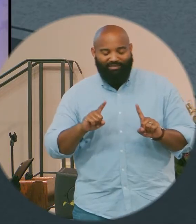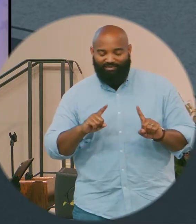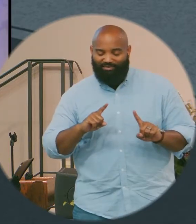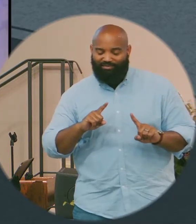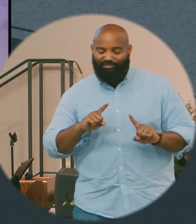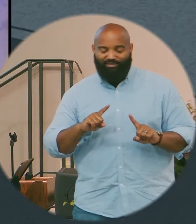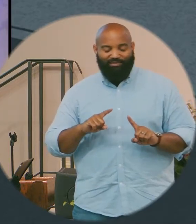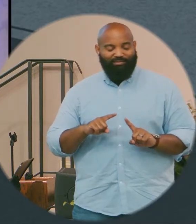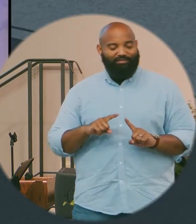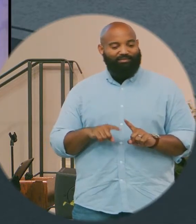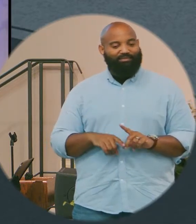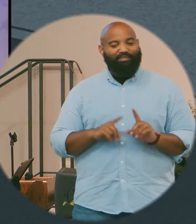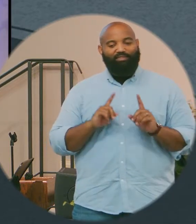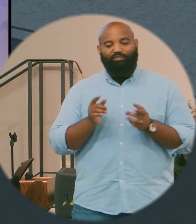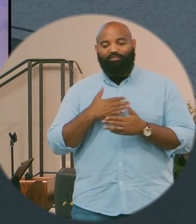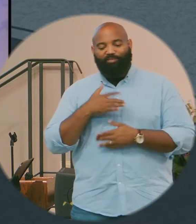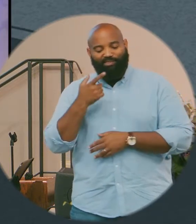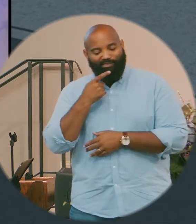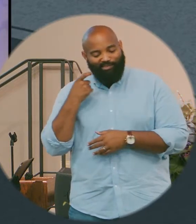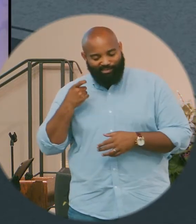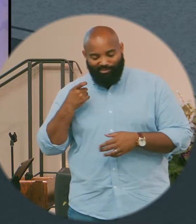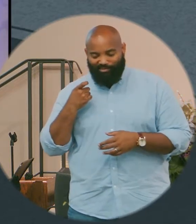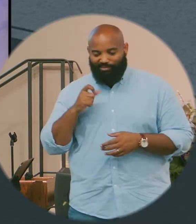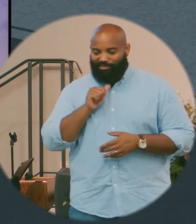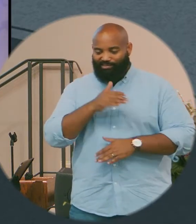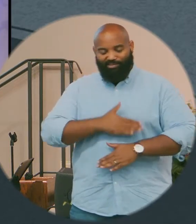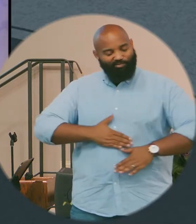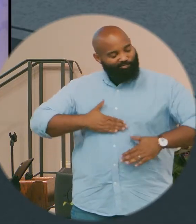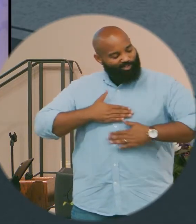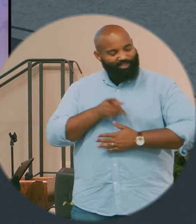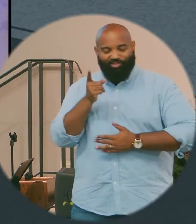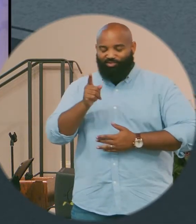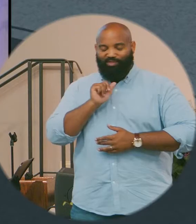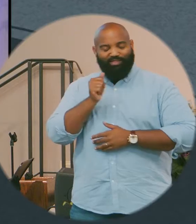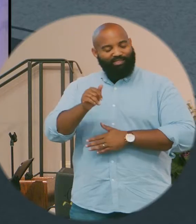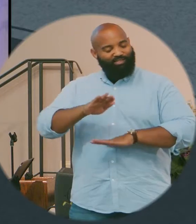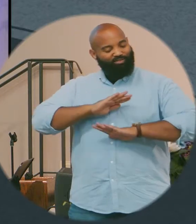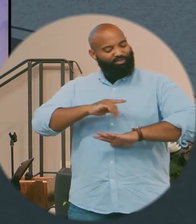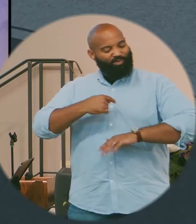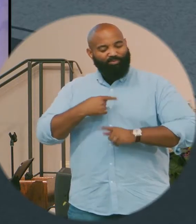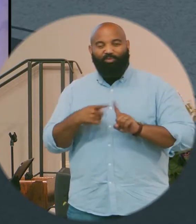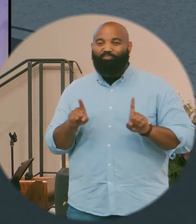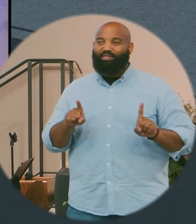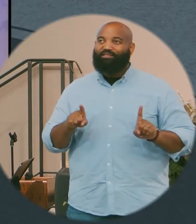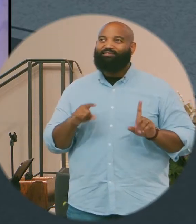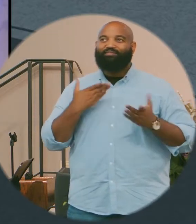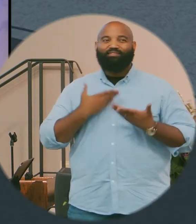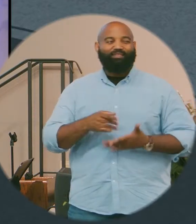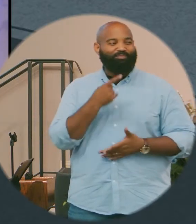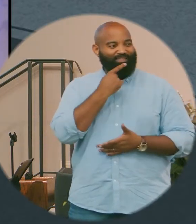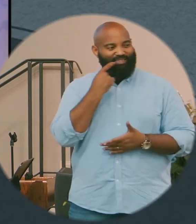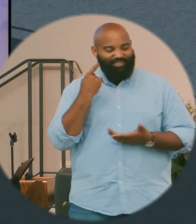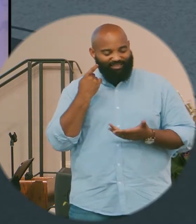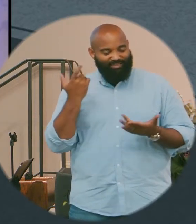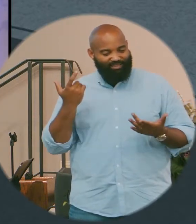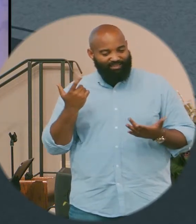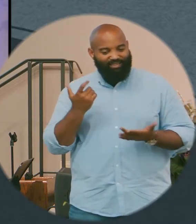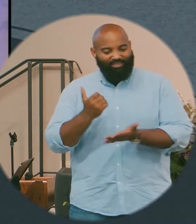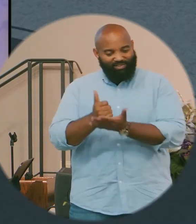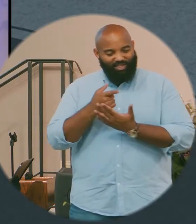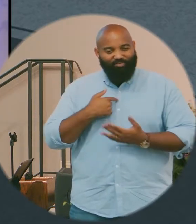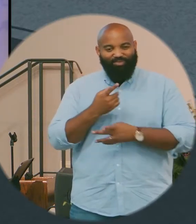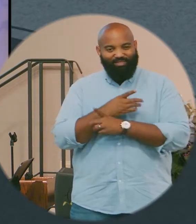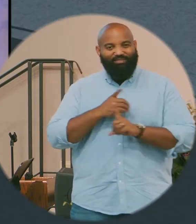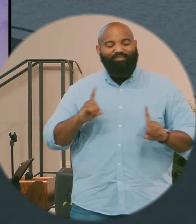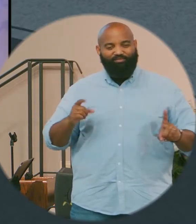to this thing that I know is not pleasing to you. I'm grateful that your heart still breaks over that. That's a good sign that